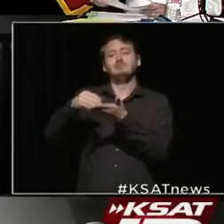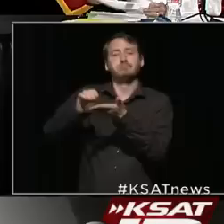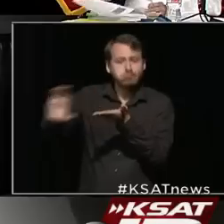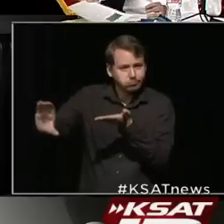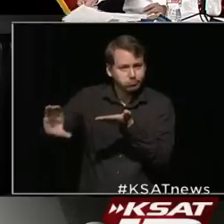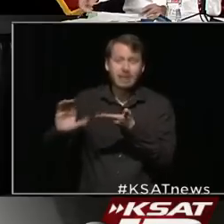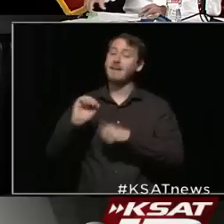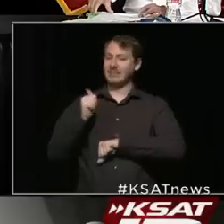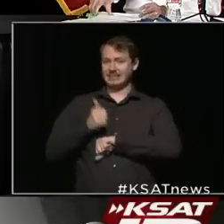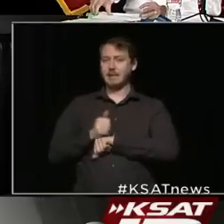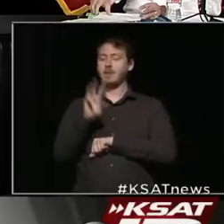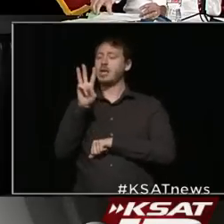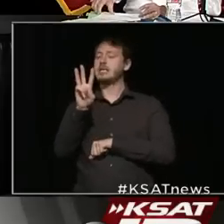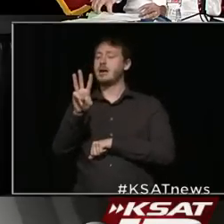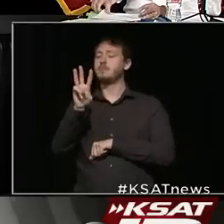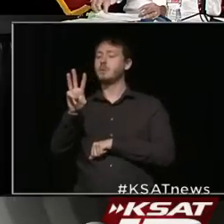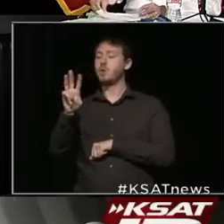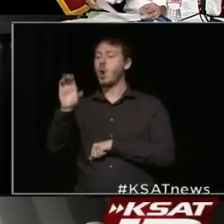you. You can go to the website at